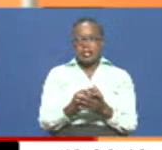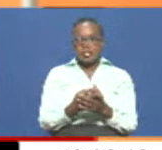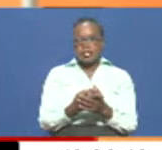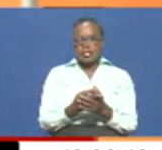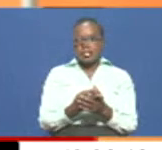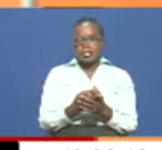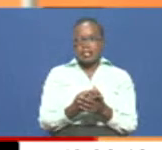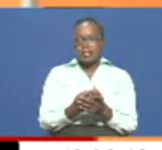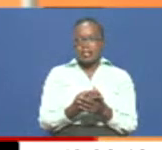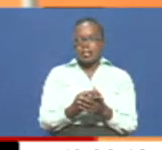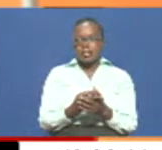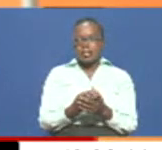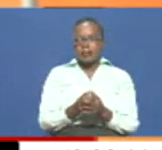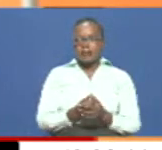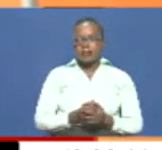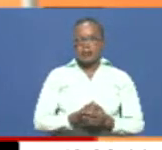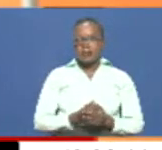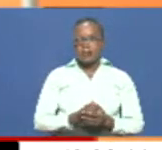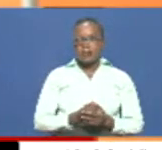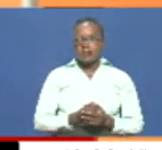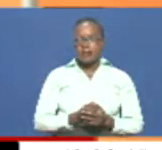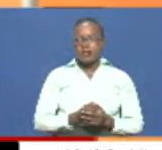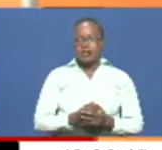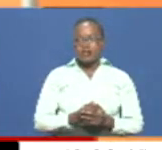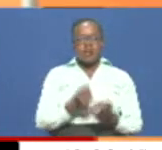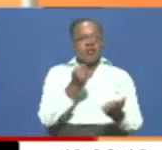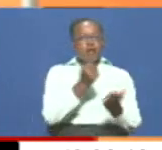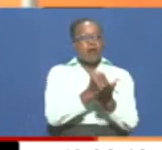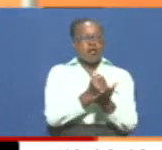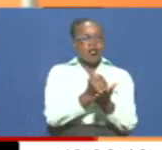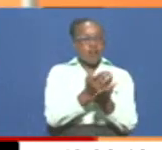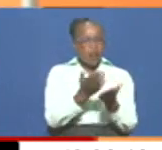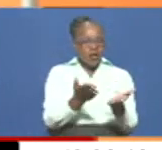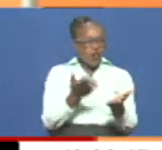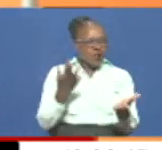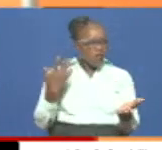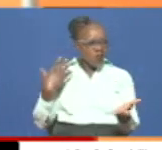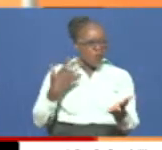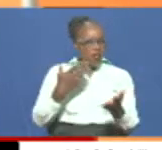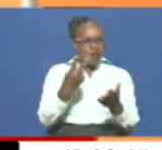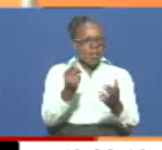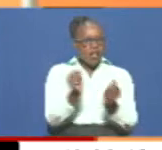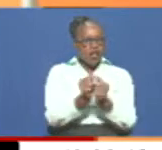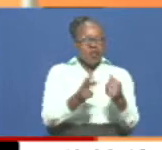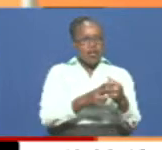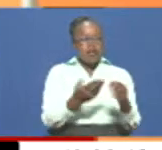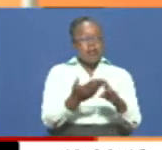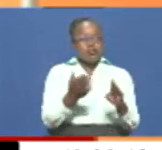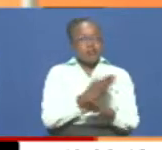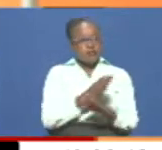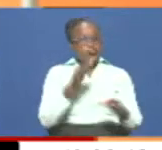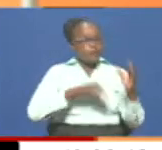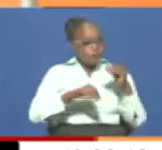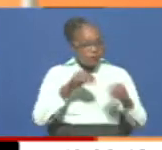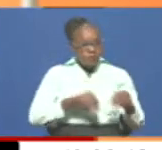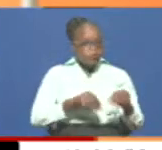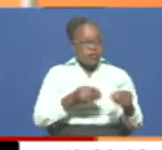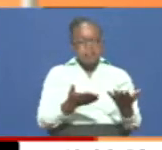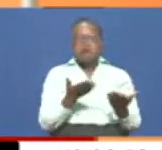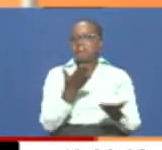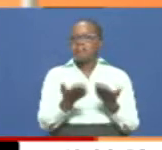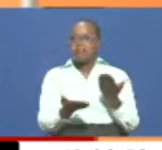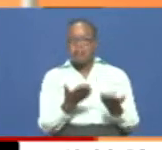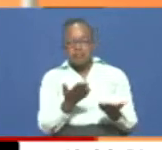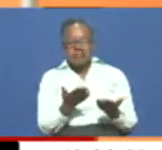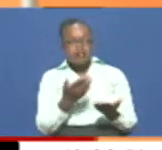start with this. The current office has been here since 2017, and before we even get into the elections, maybe what can